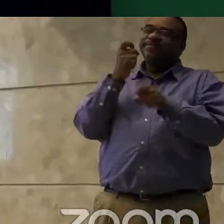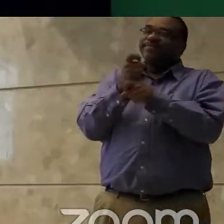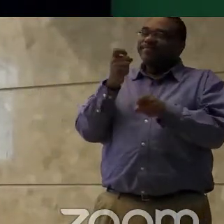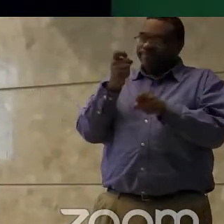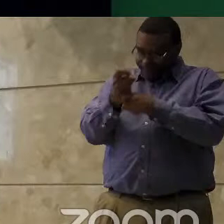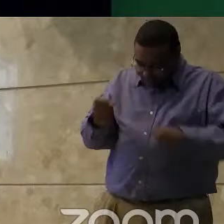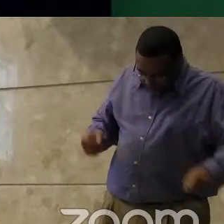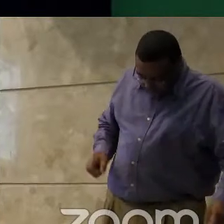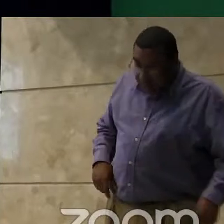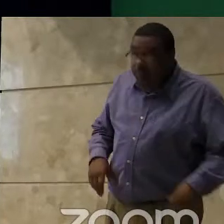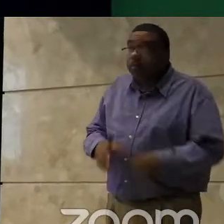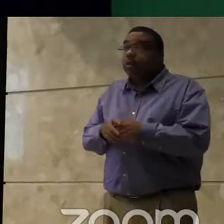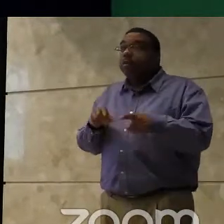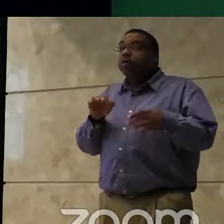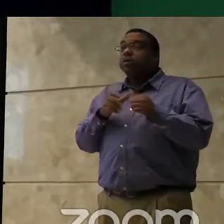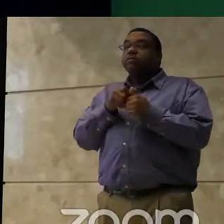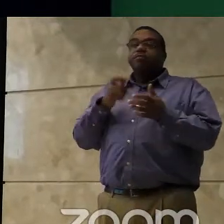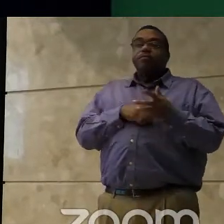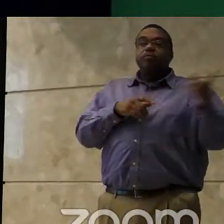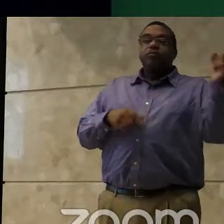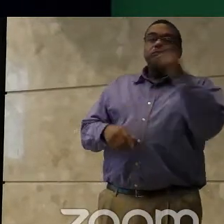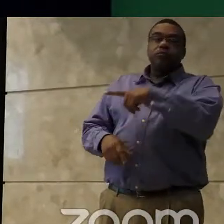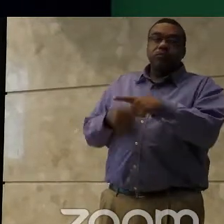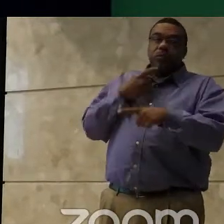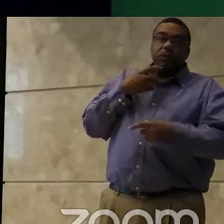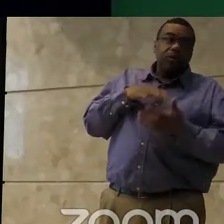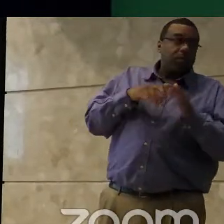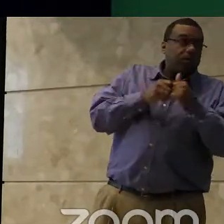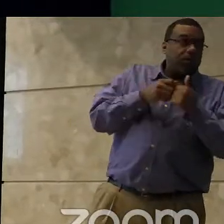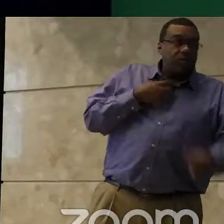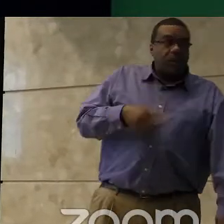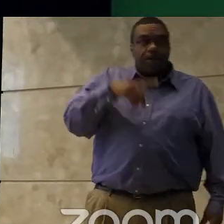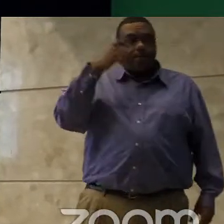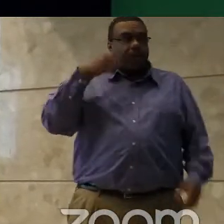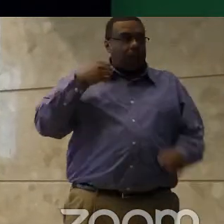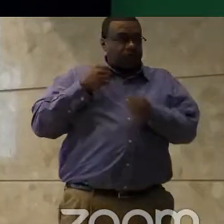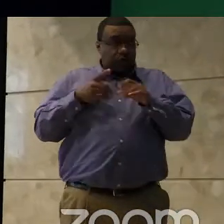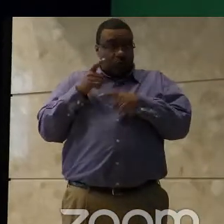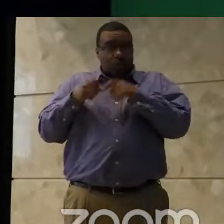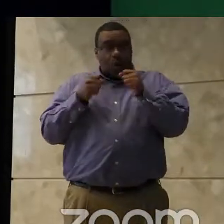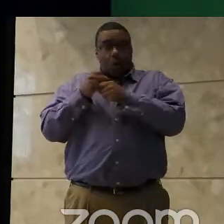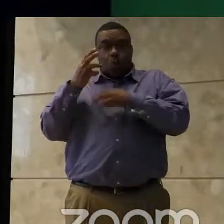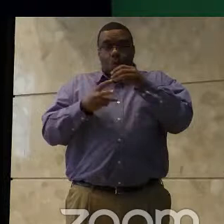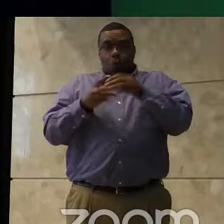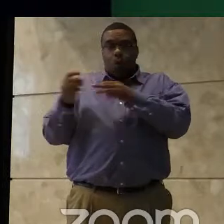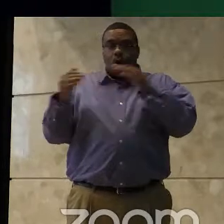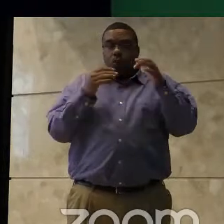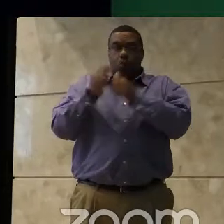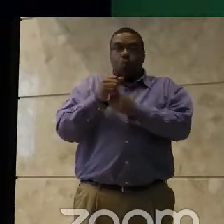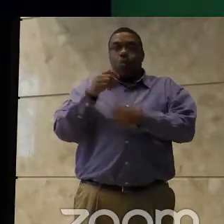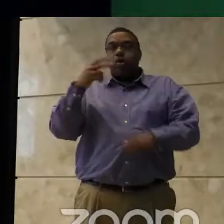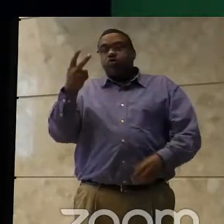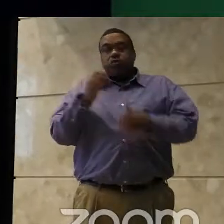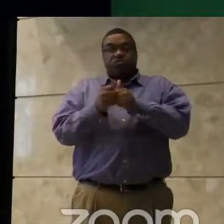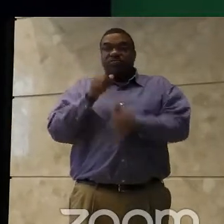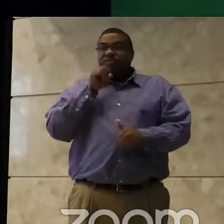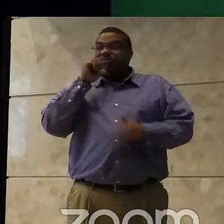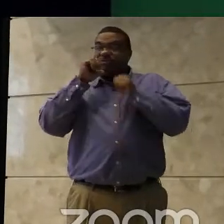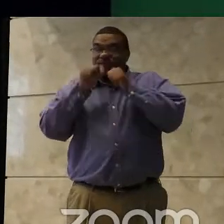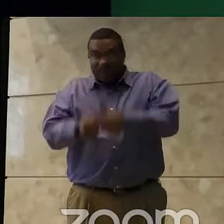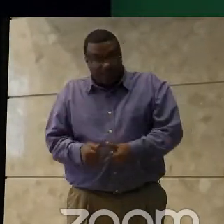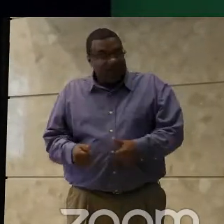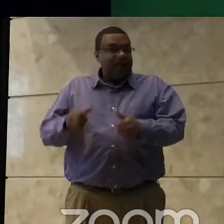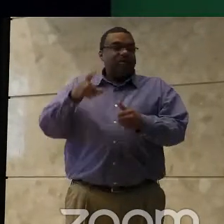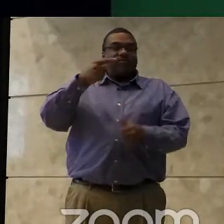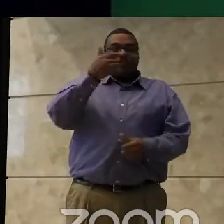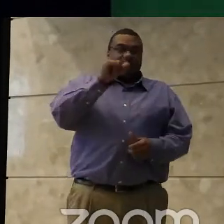Go ahead. So the next question I have for you is, Black soldiers of World War II were denied the GI Bill. Yep. How can we find a way to